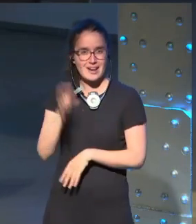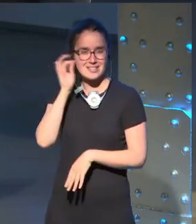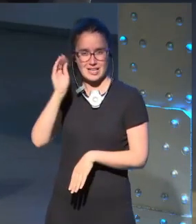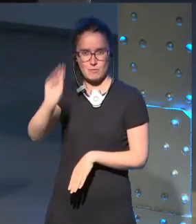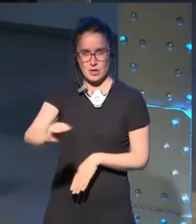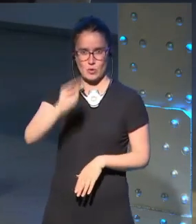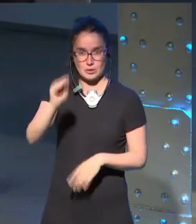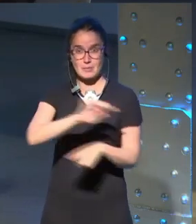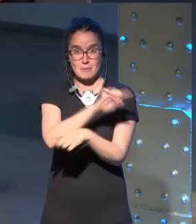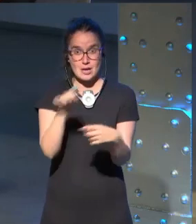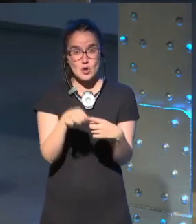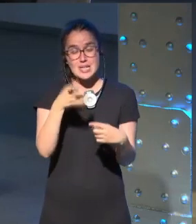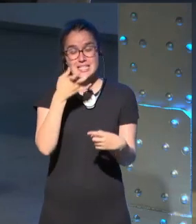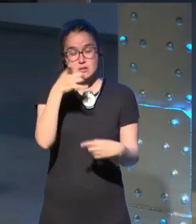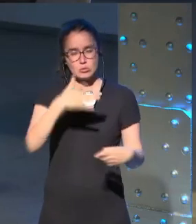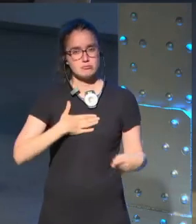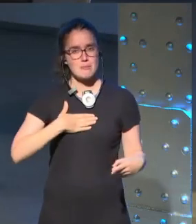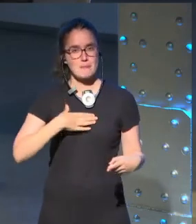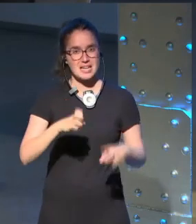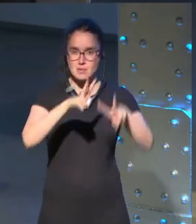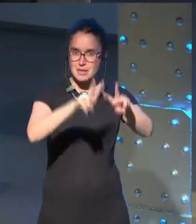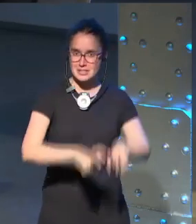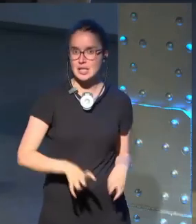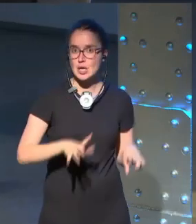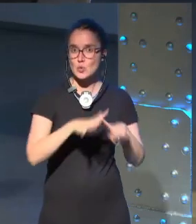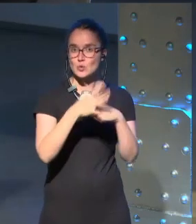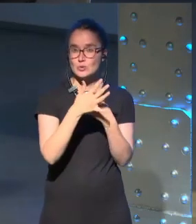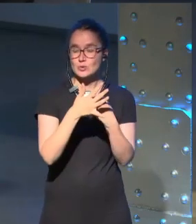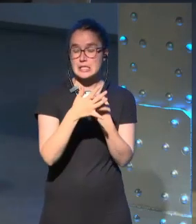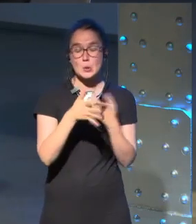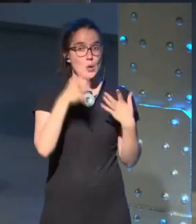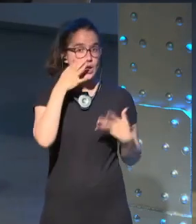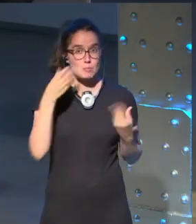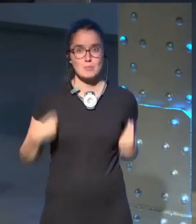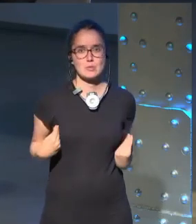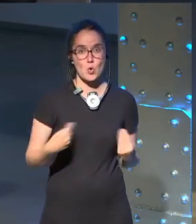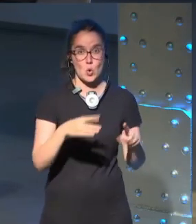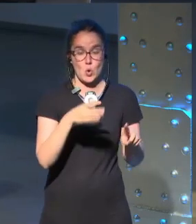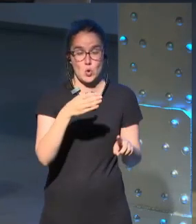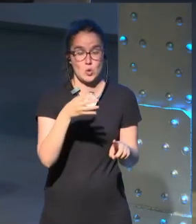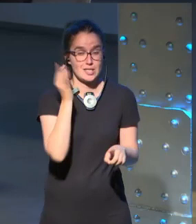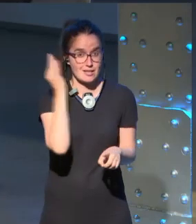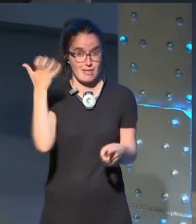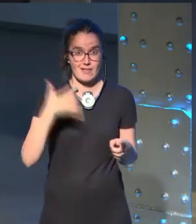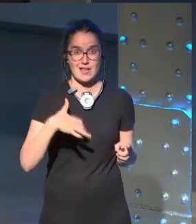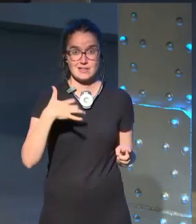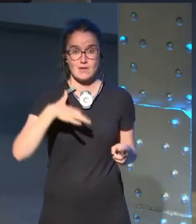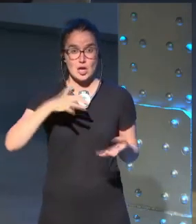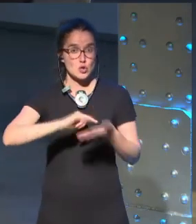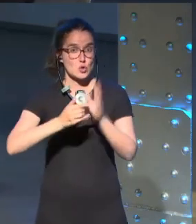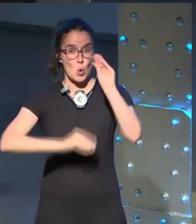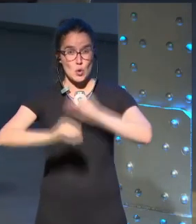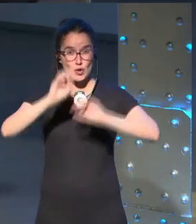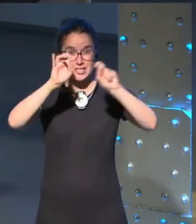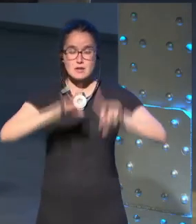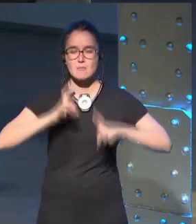think that what she is asking is, well, first of all, if you would dare to investigate a real case like this one